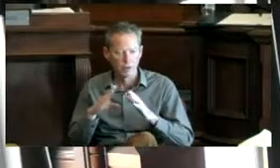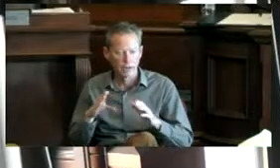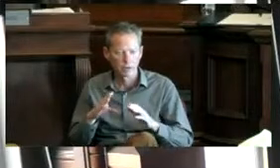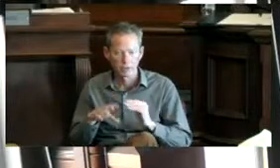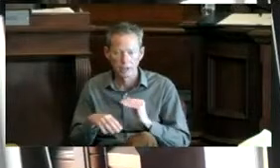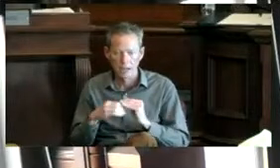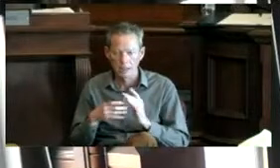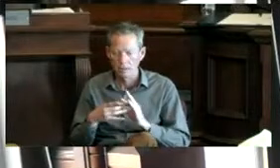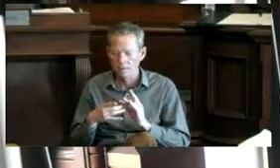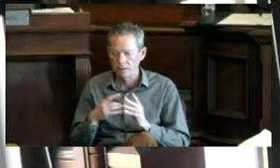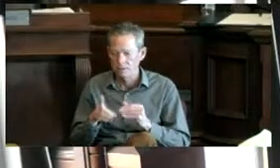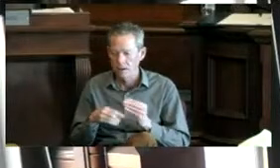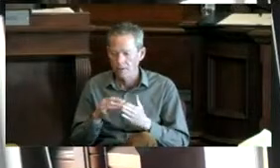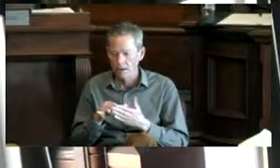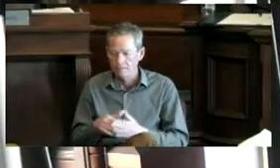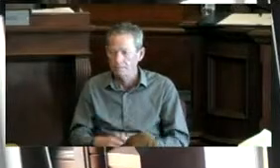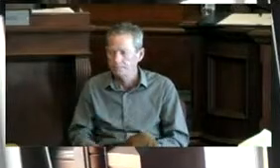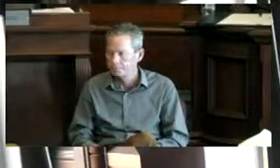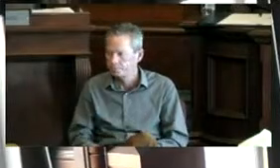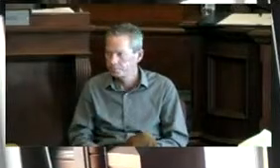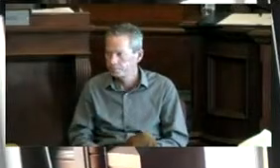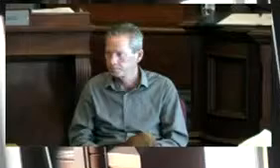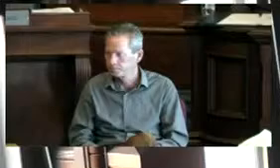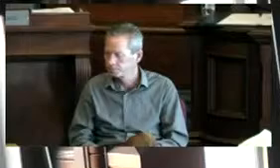any comments about that.